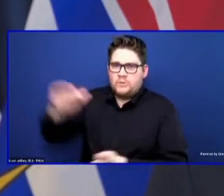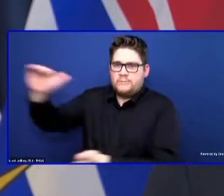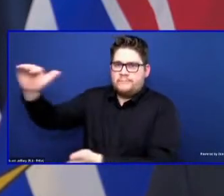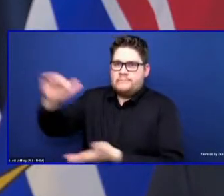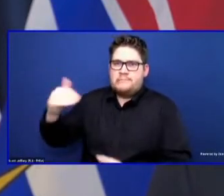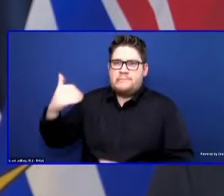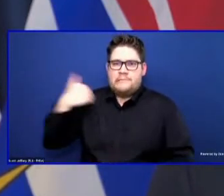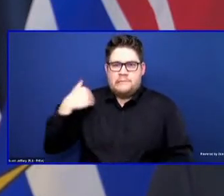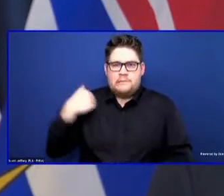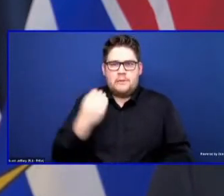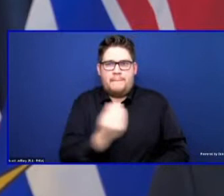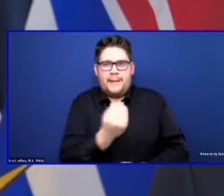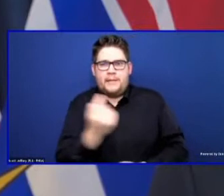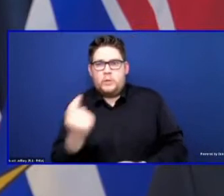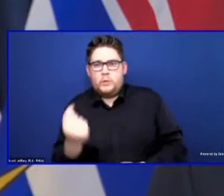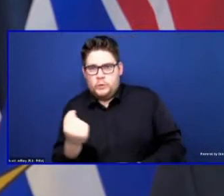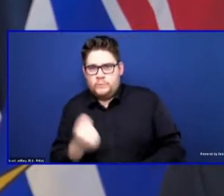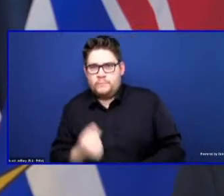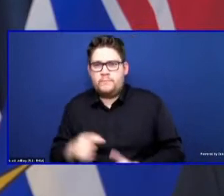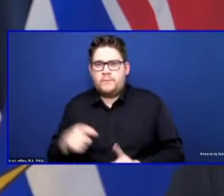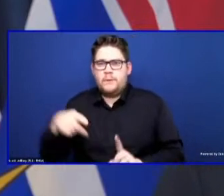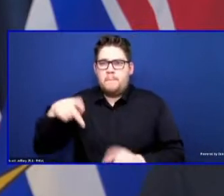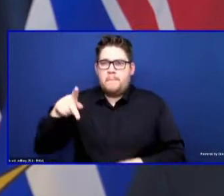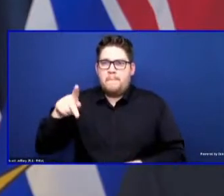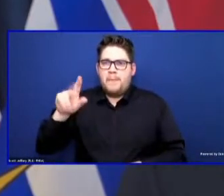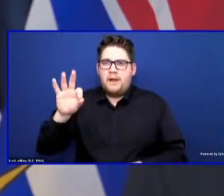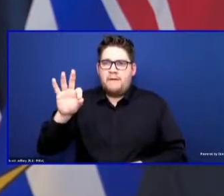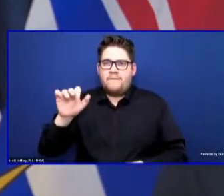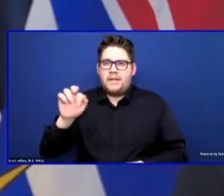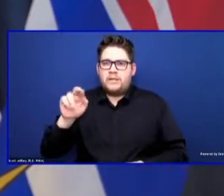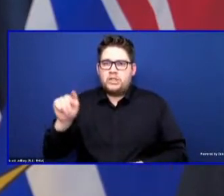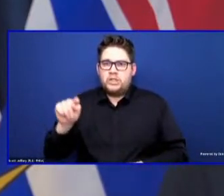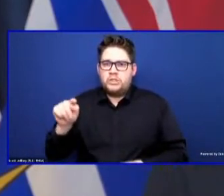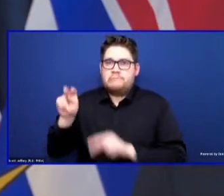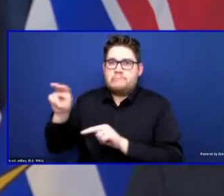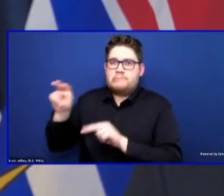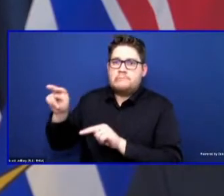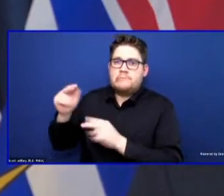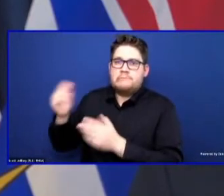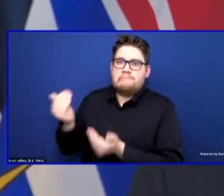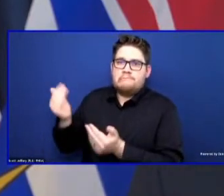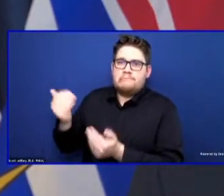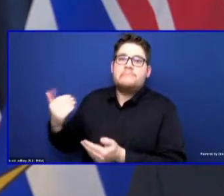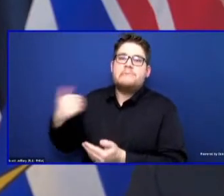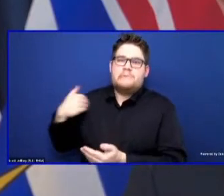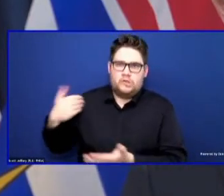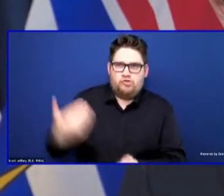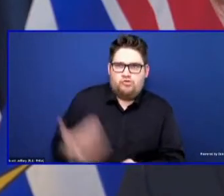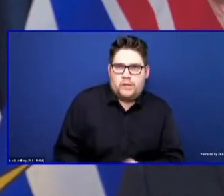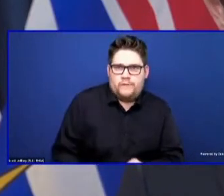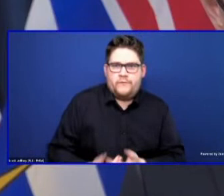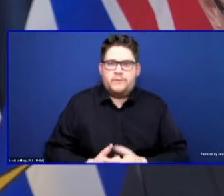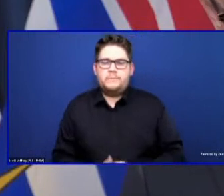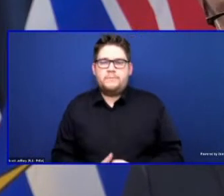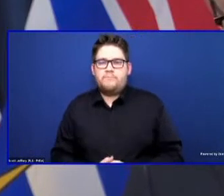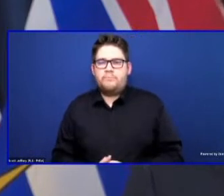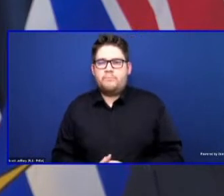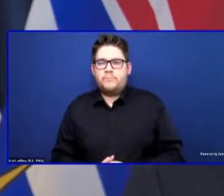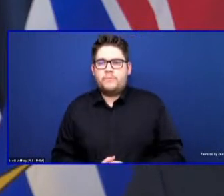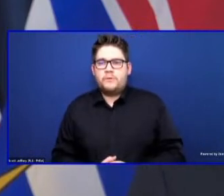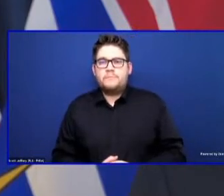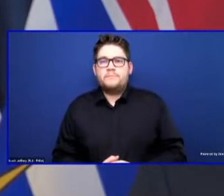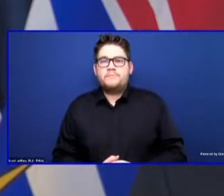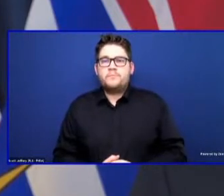of Pfizer that we were expecting. That's arrived over the 3 days. We also received this week 42,900 additional